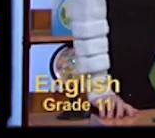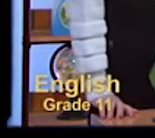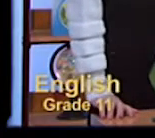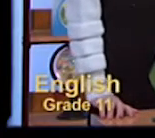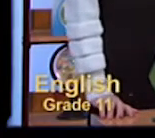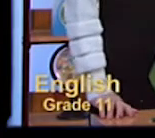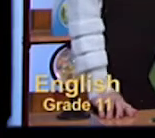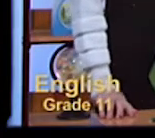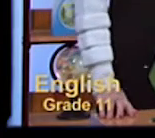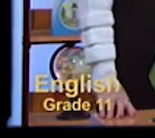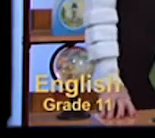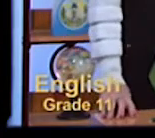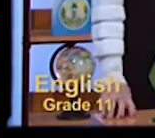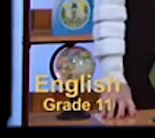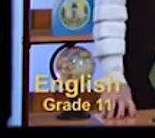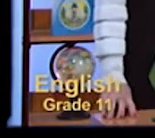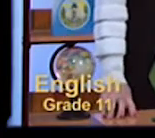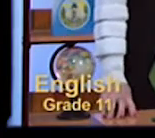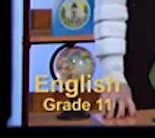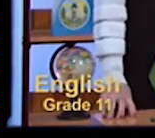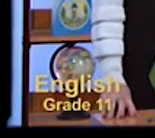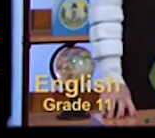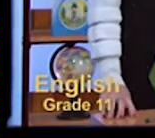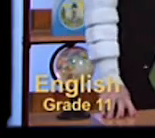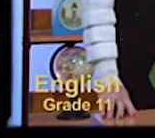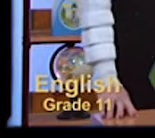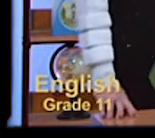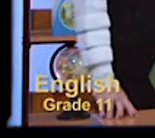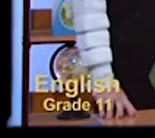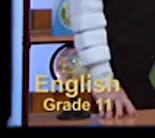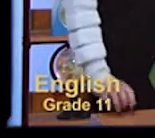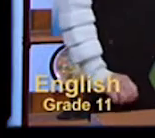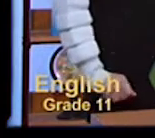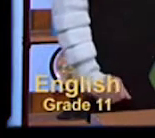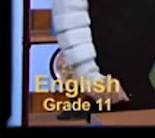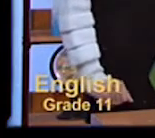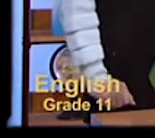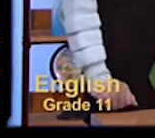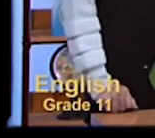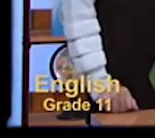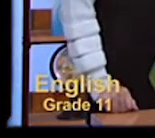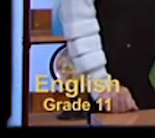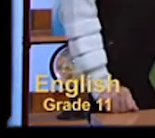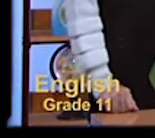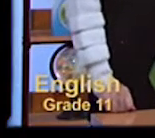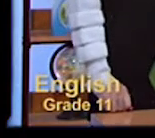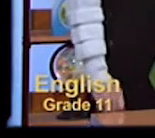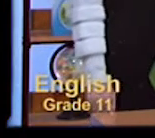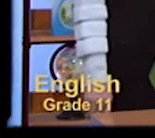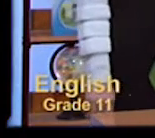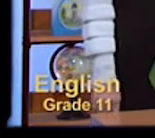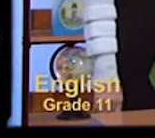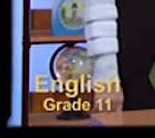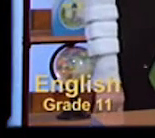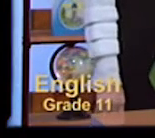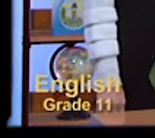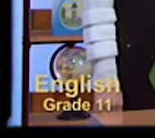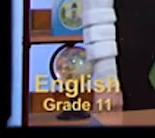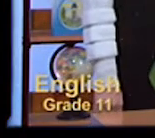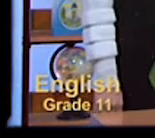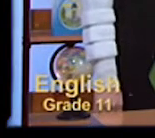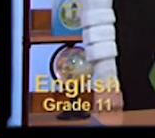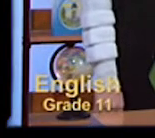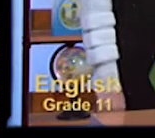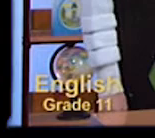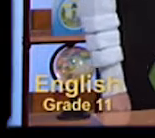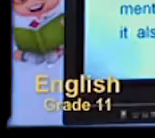the beginning of the letter, and I have already highlighted and underlined the adverbs which are used in this